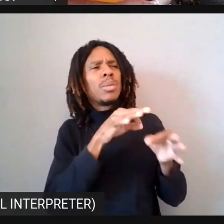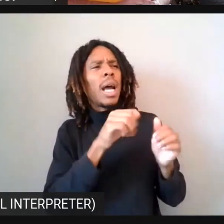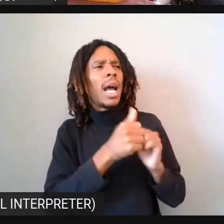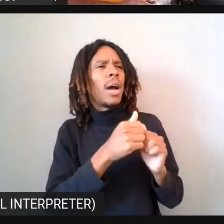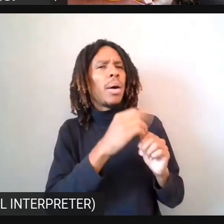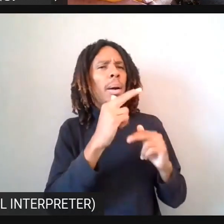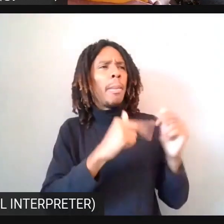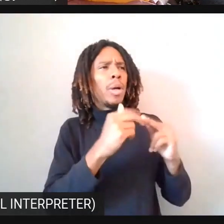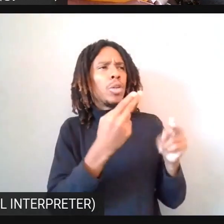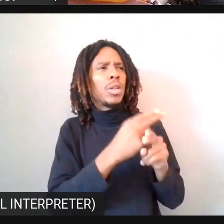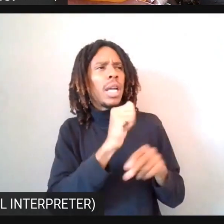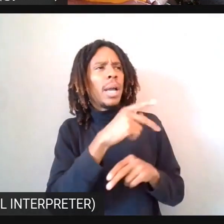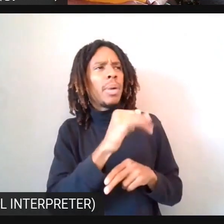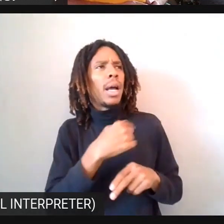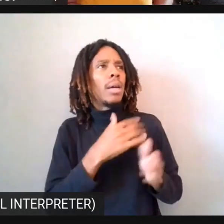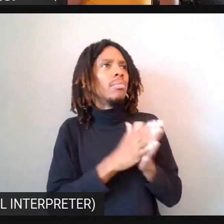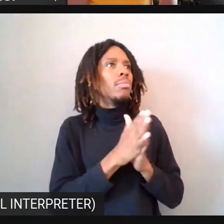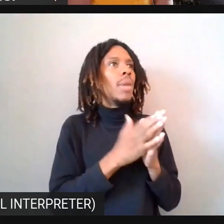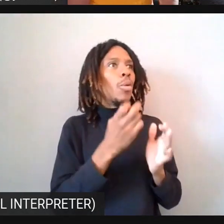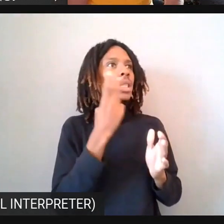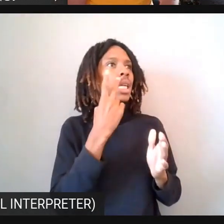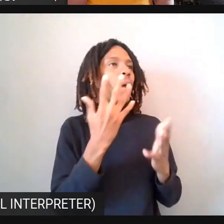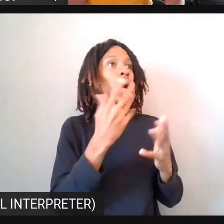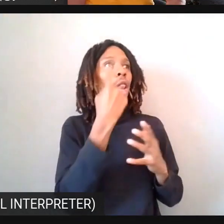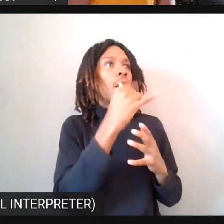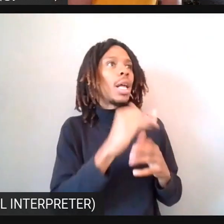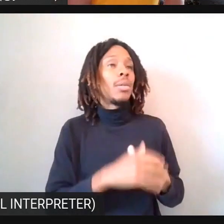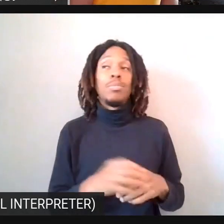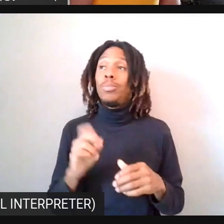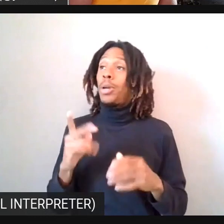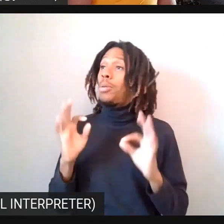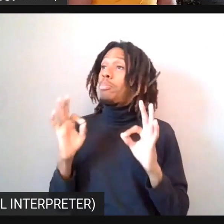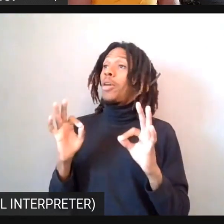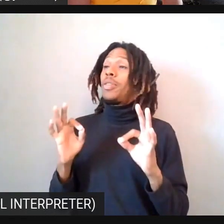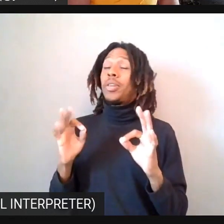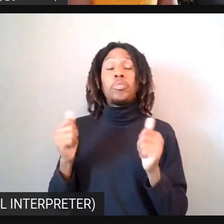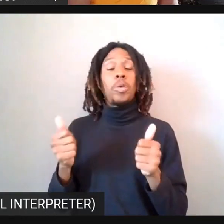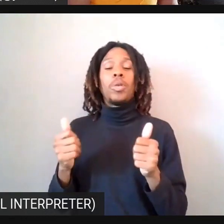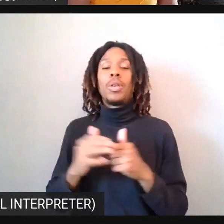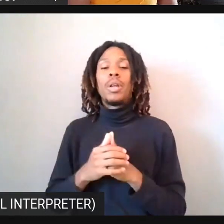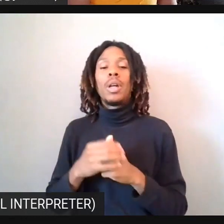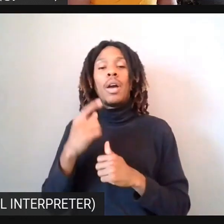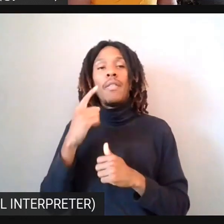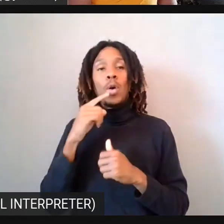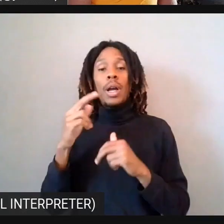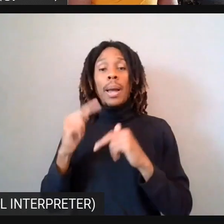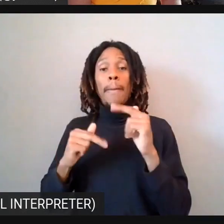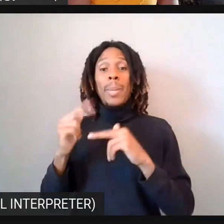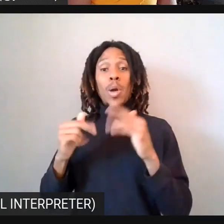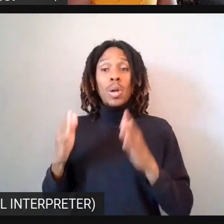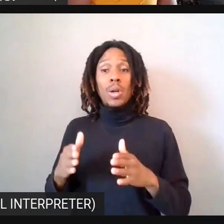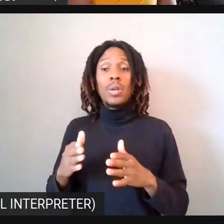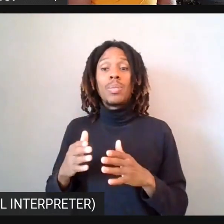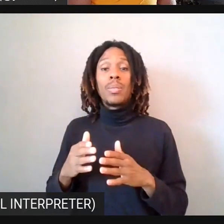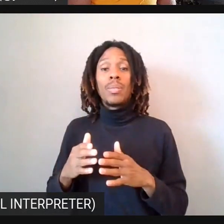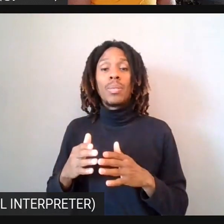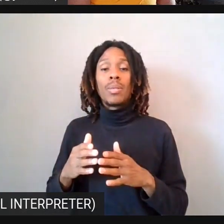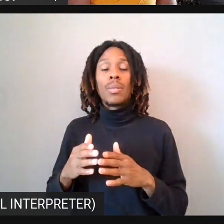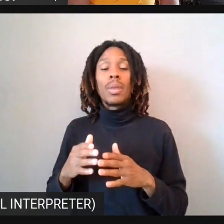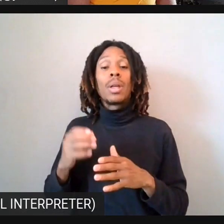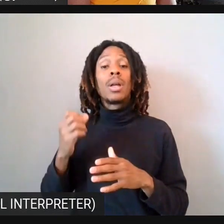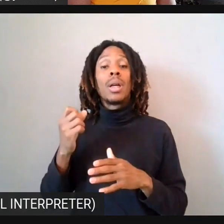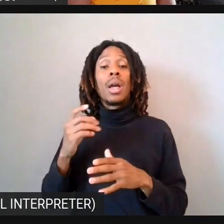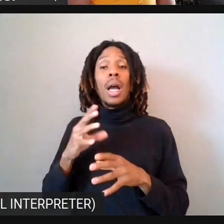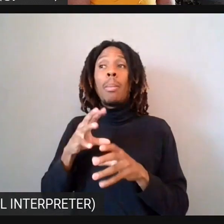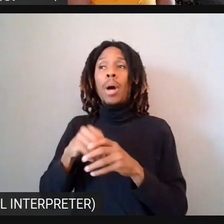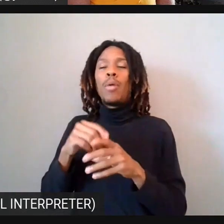I'm actually super eager to see the demo. Oh, perfect. Absolutely, Jeff. So yeah, for builders, in fact, a part of this I'm going to